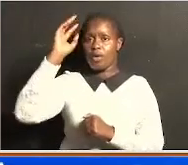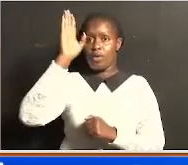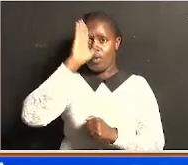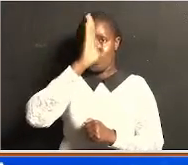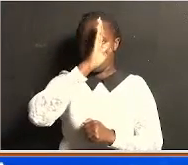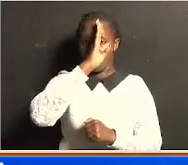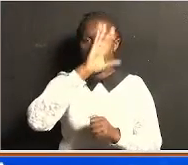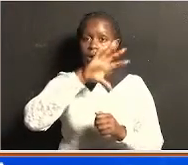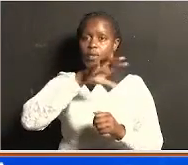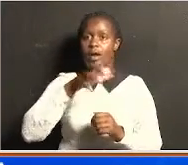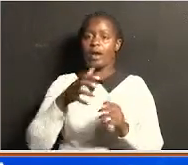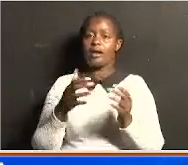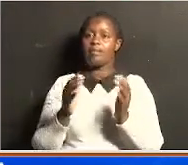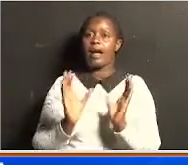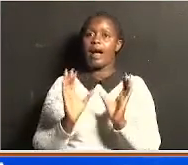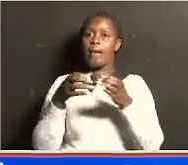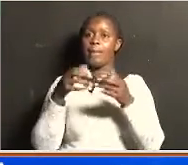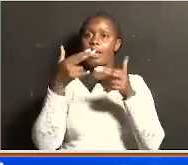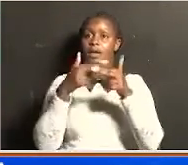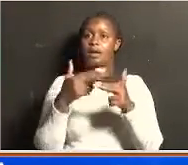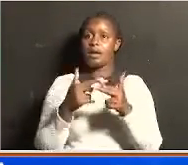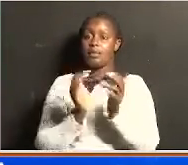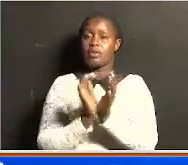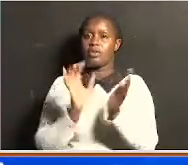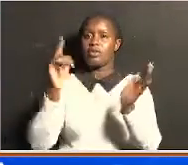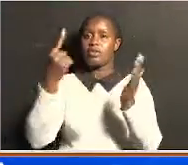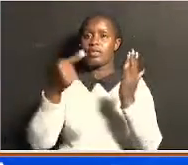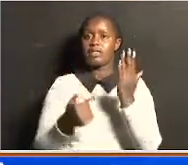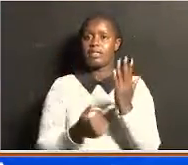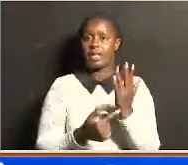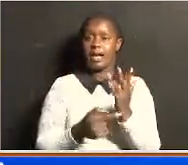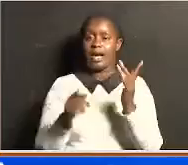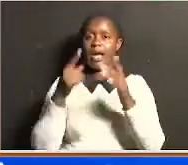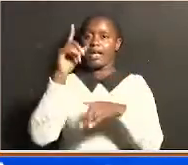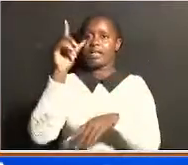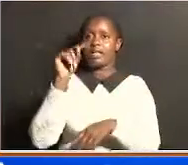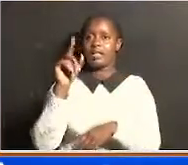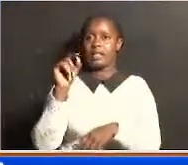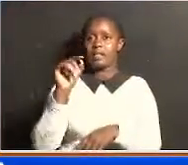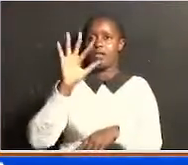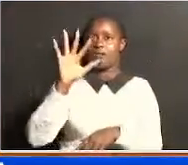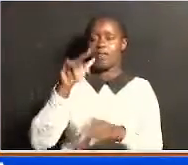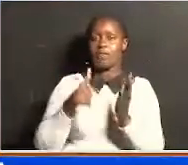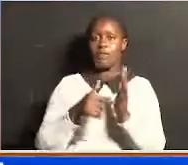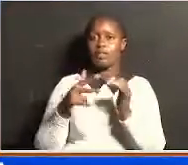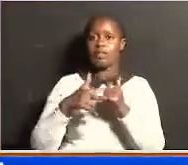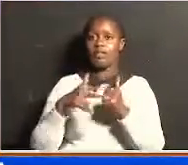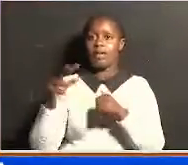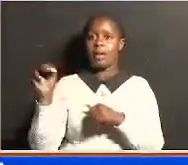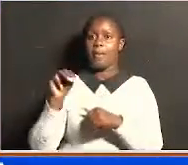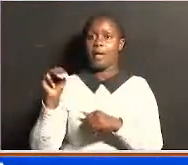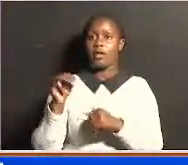company called Fastech General Supplies Limited at a tender sum of 5.7 million shillings.